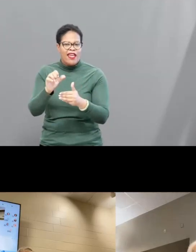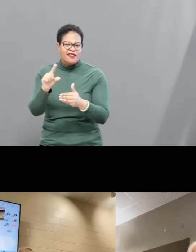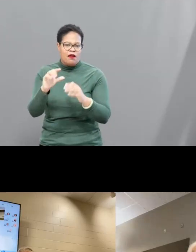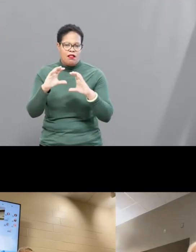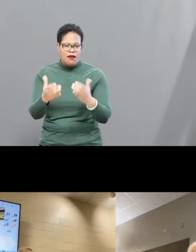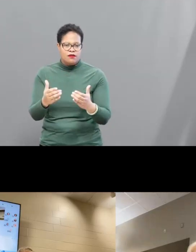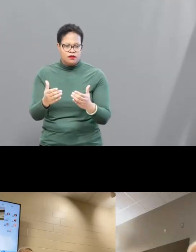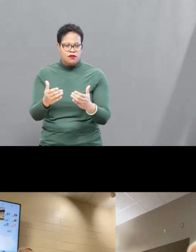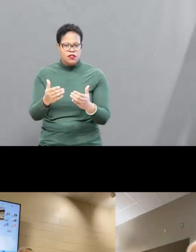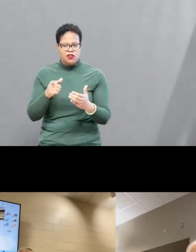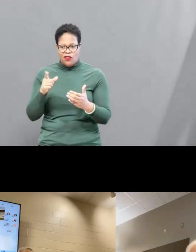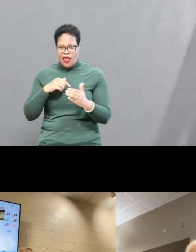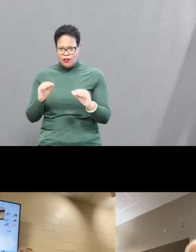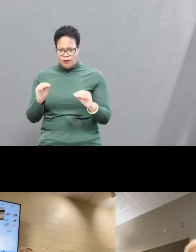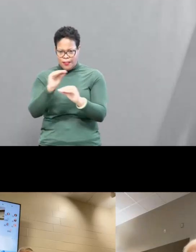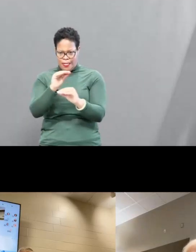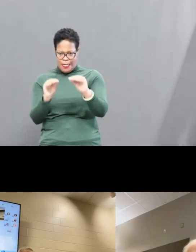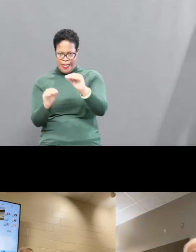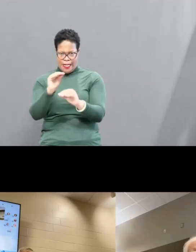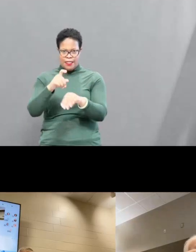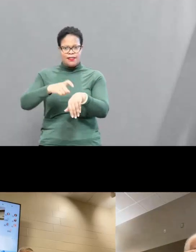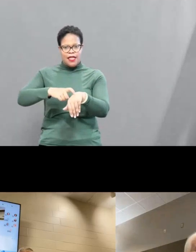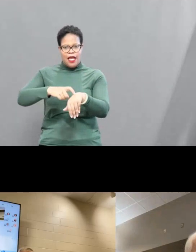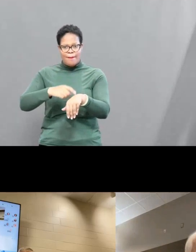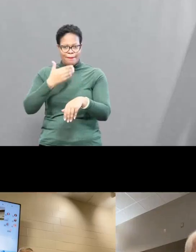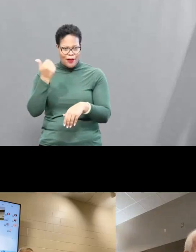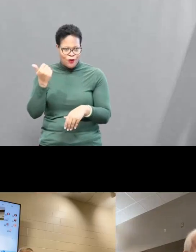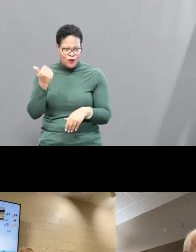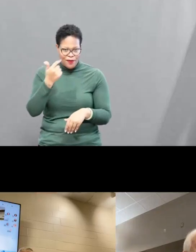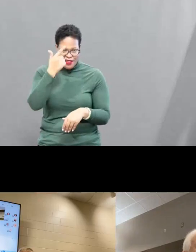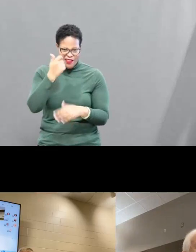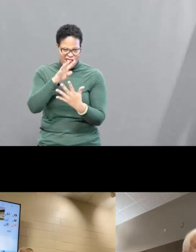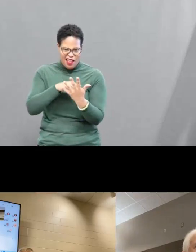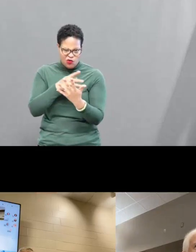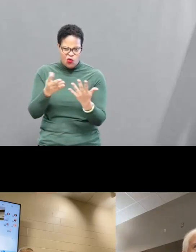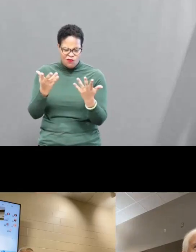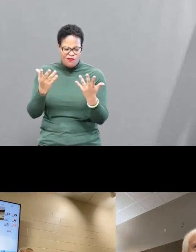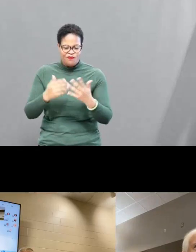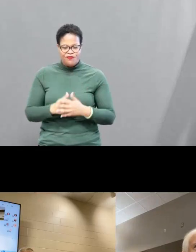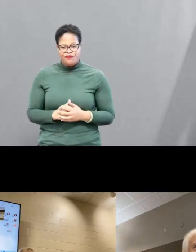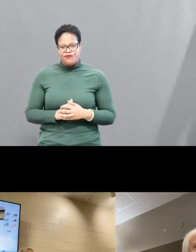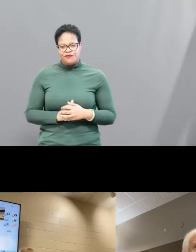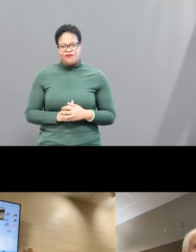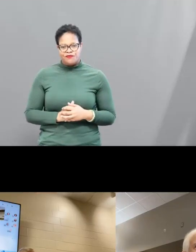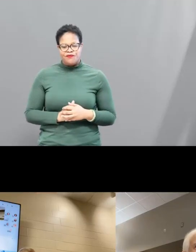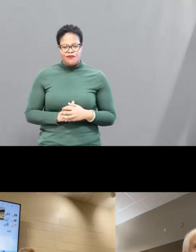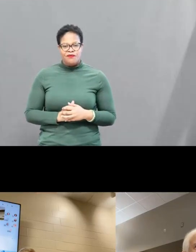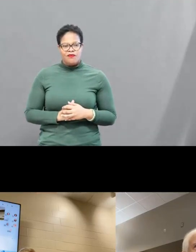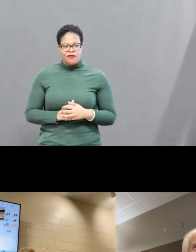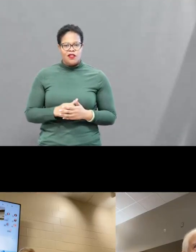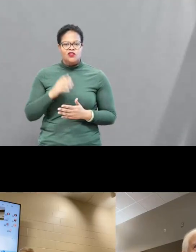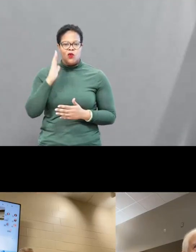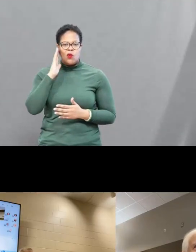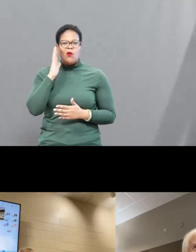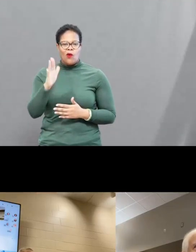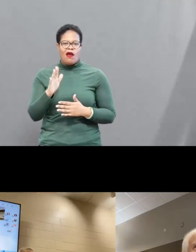of work with the timing a little bit more because of that still being scheduled. So we will blast that and I will